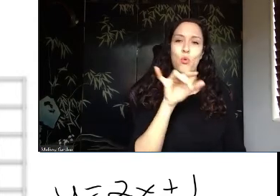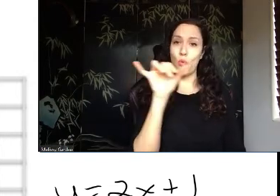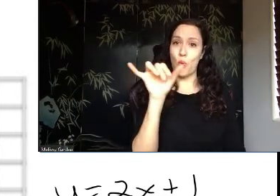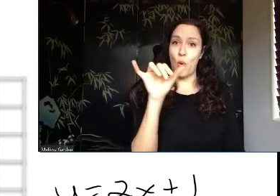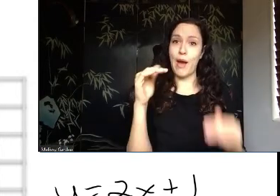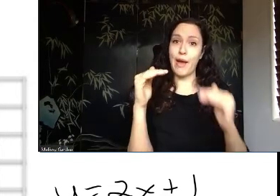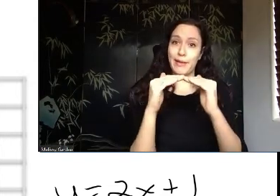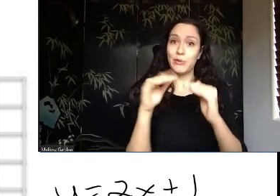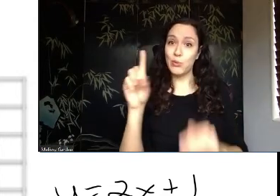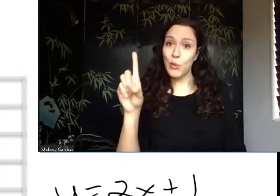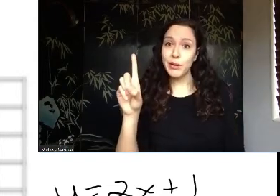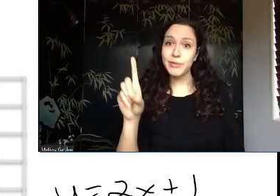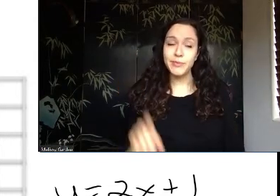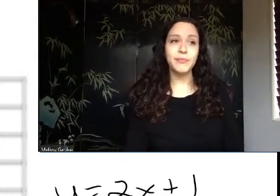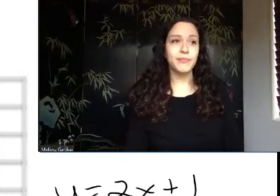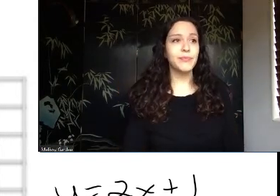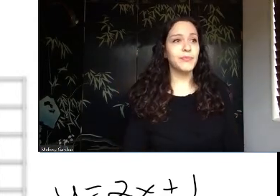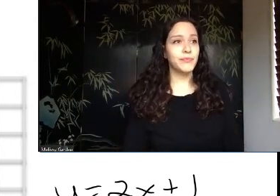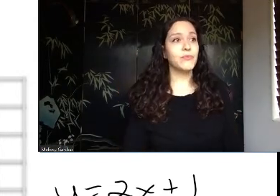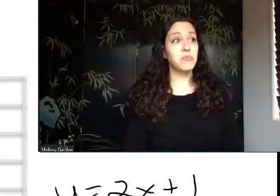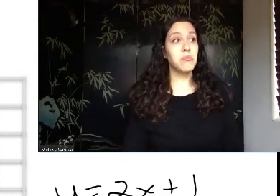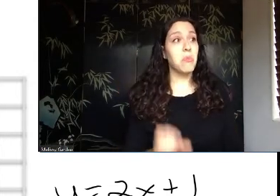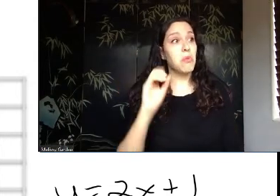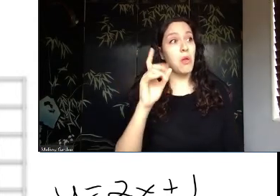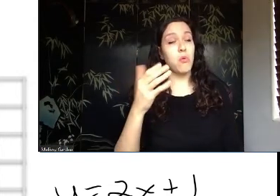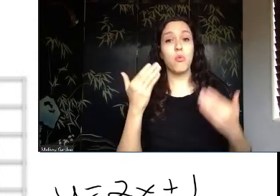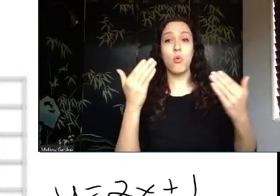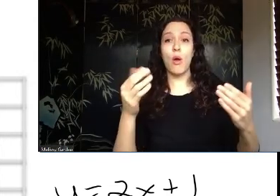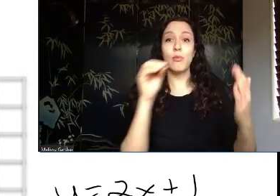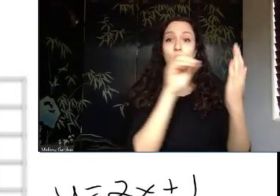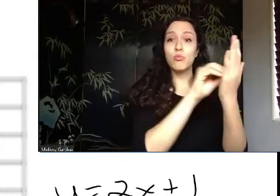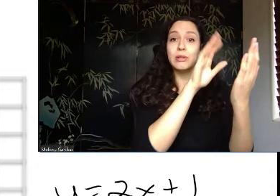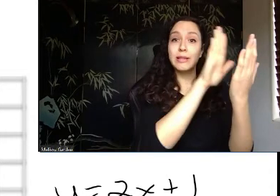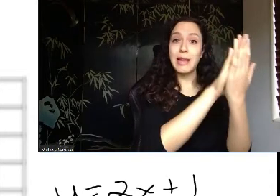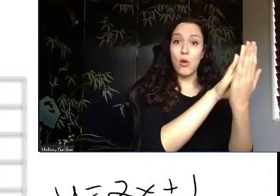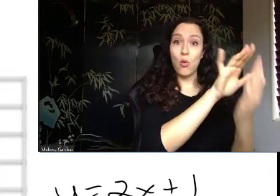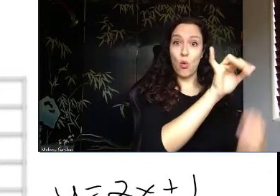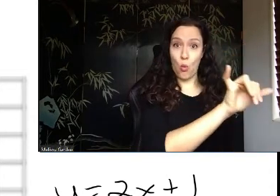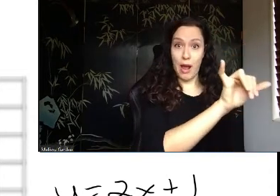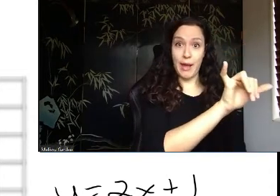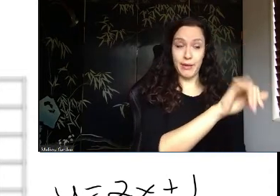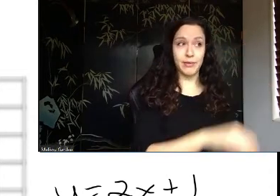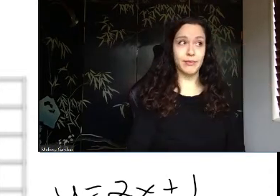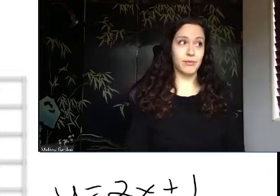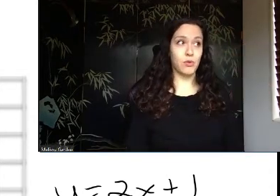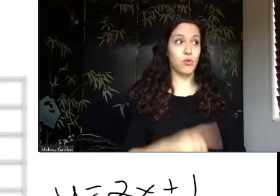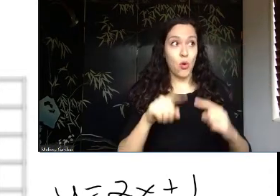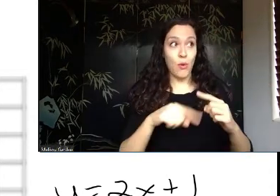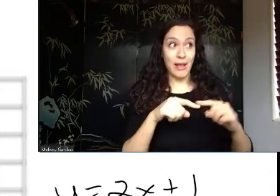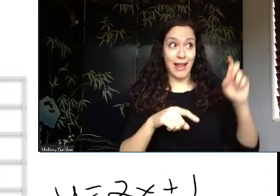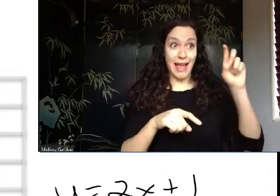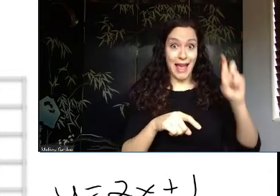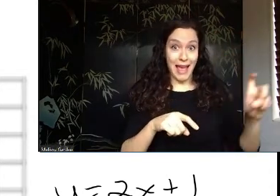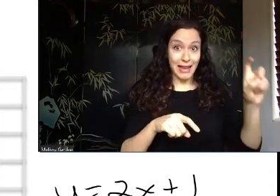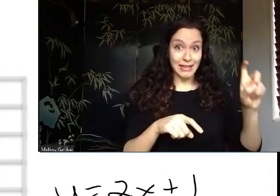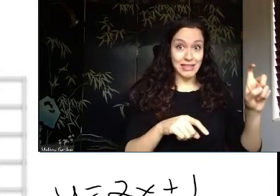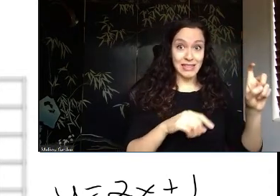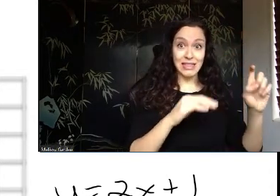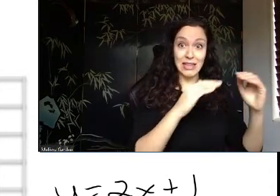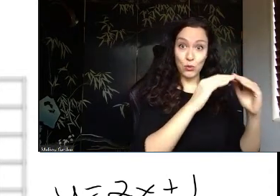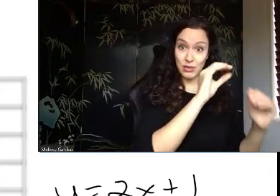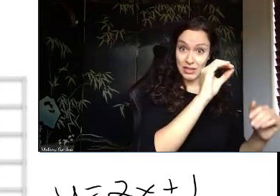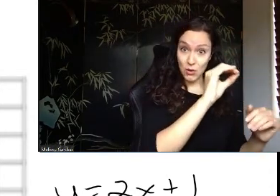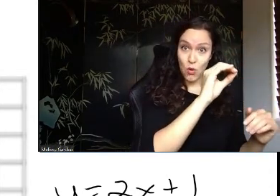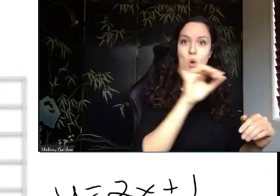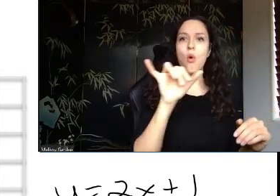1. Okay, so I'm going to go ahead and put 1 right here. So when x is 0, the y value is 1. Now our last